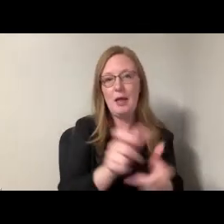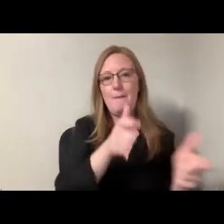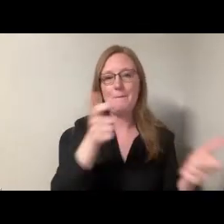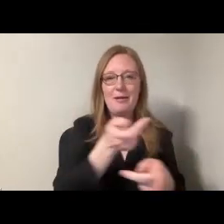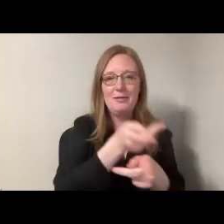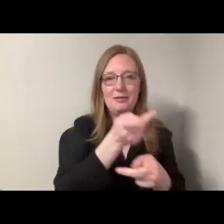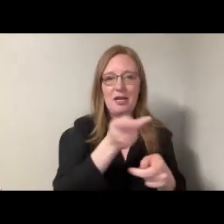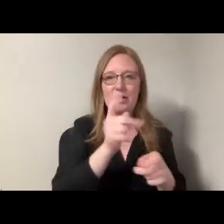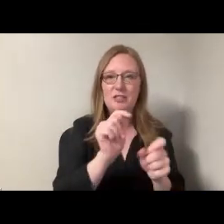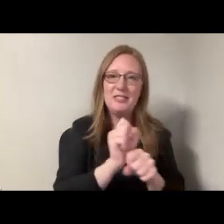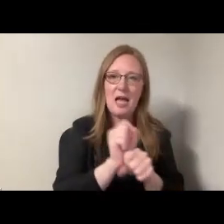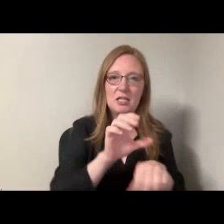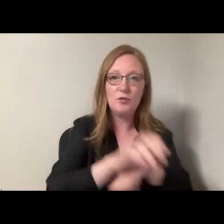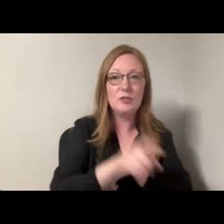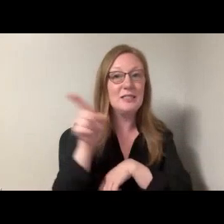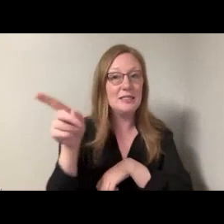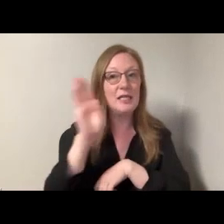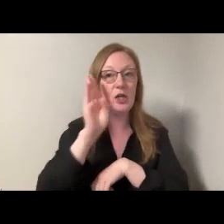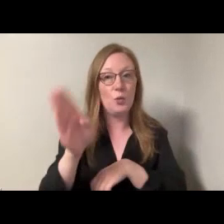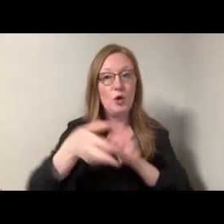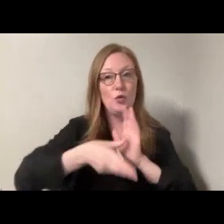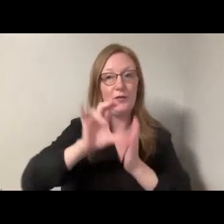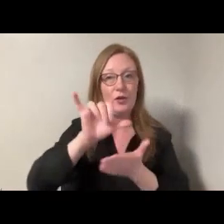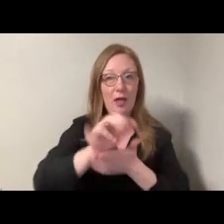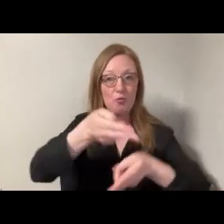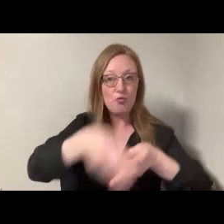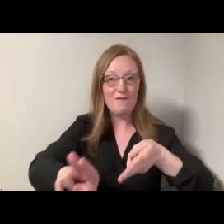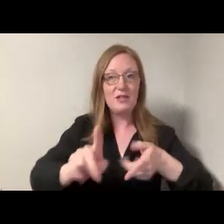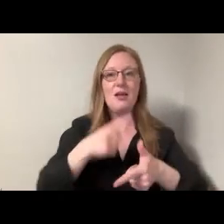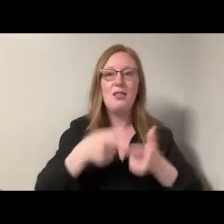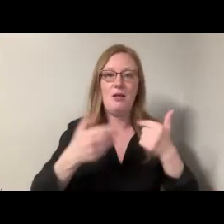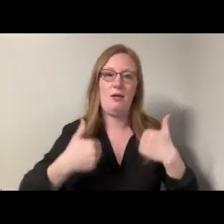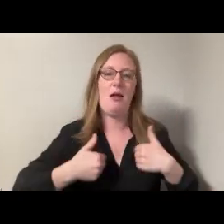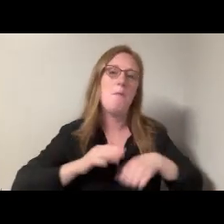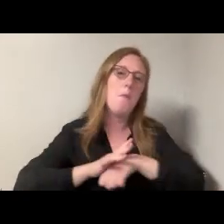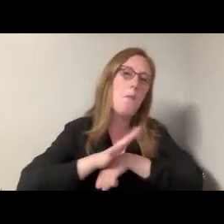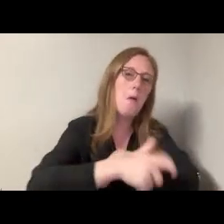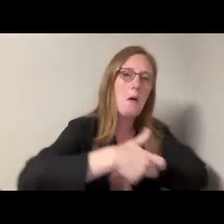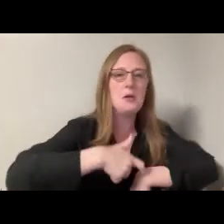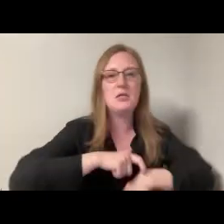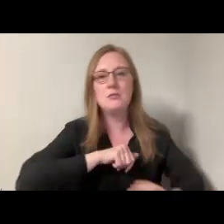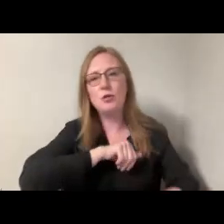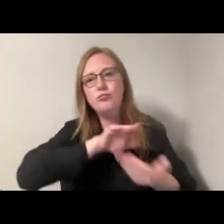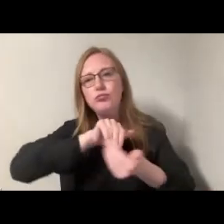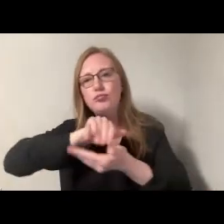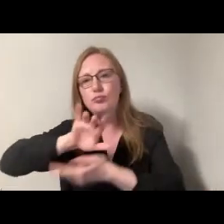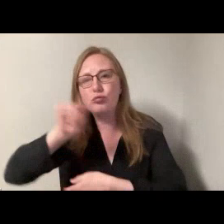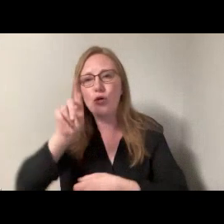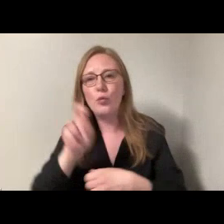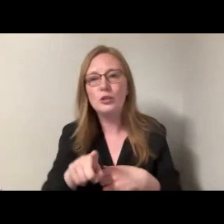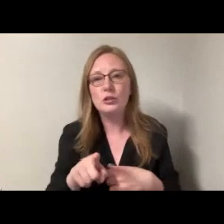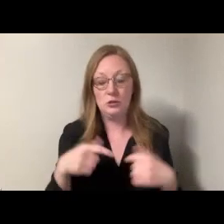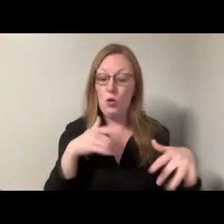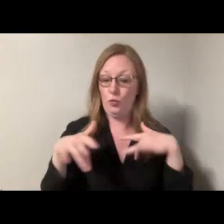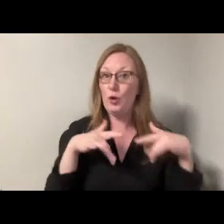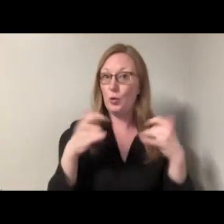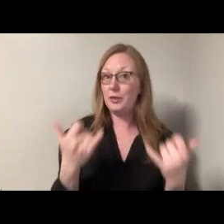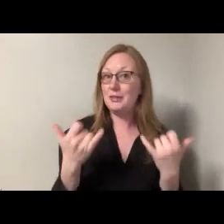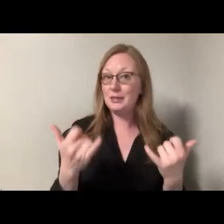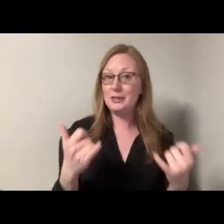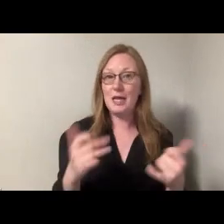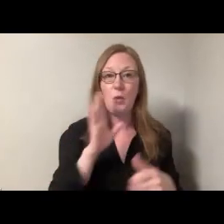forces. So he's going to go over that briefly, and then we'll have plenty of time to address questions. We are recording today. We